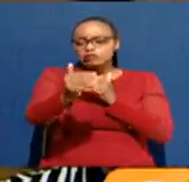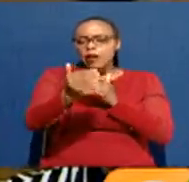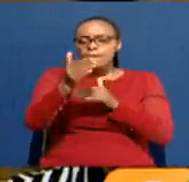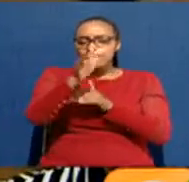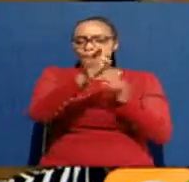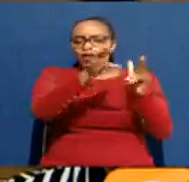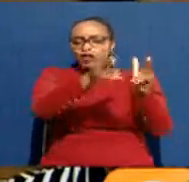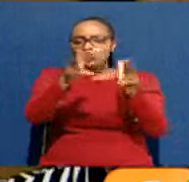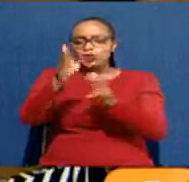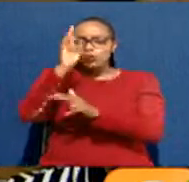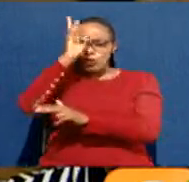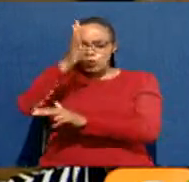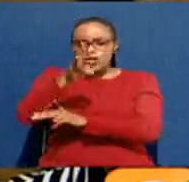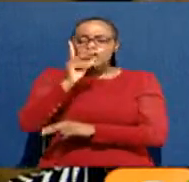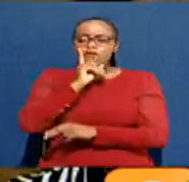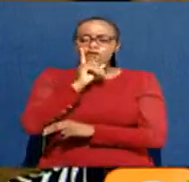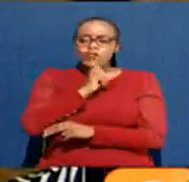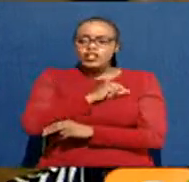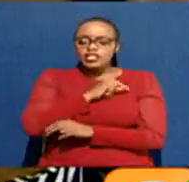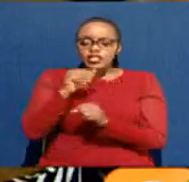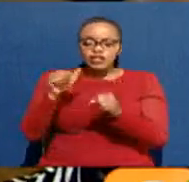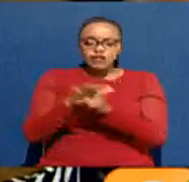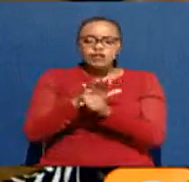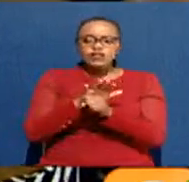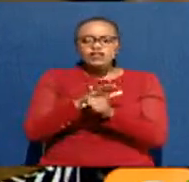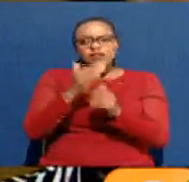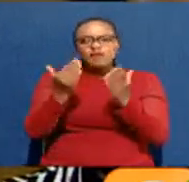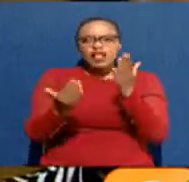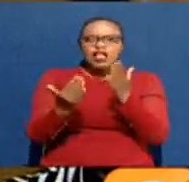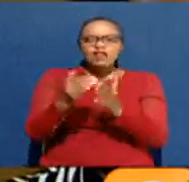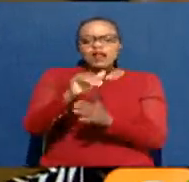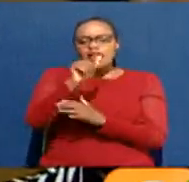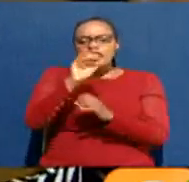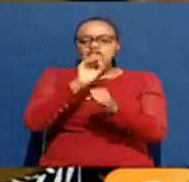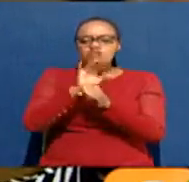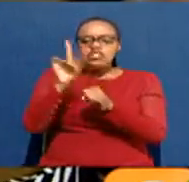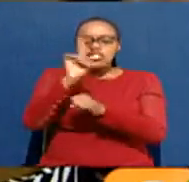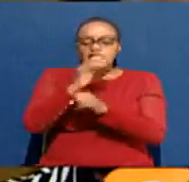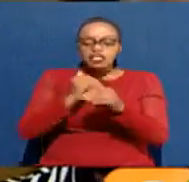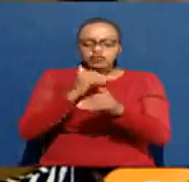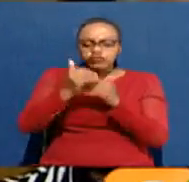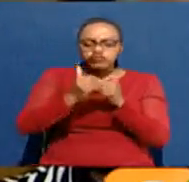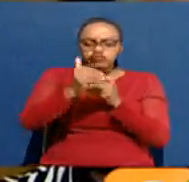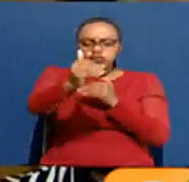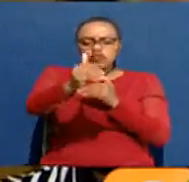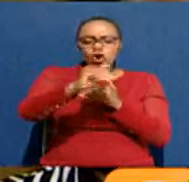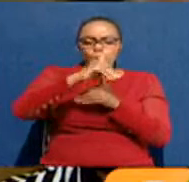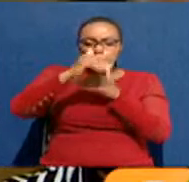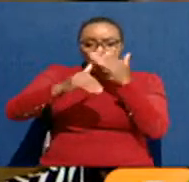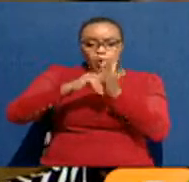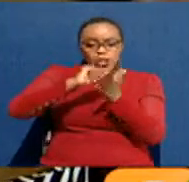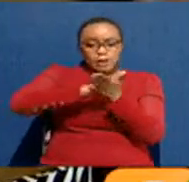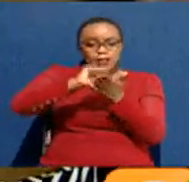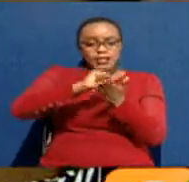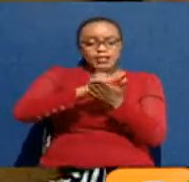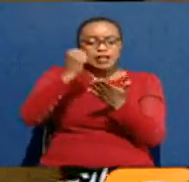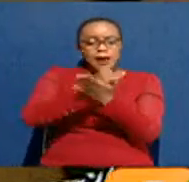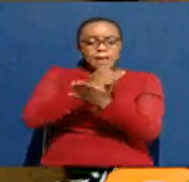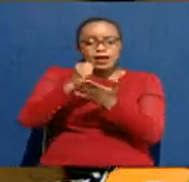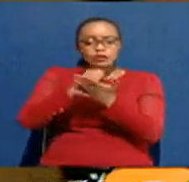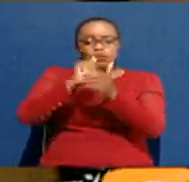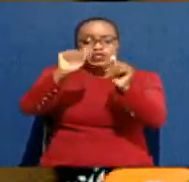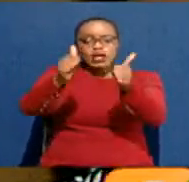to normal. We'll have finished the entire, I estimate another 14 days, the entire backlog will be finished, and then now we